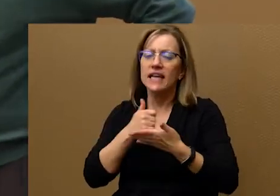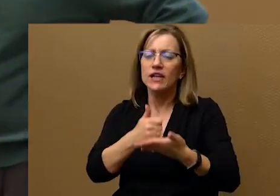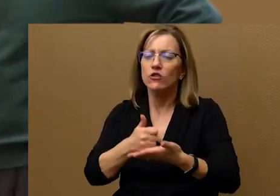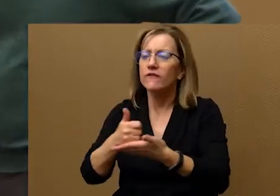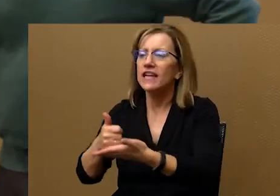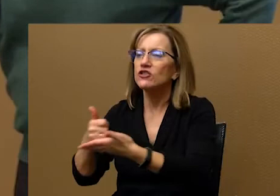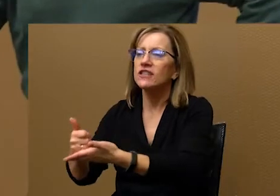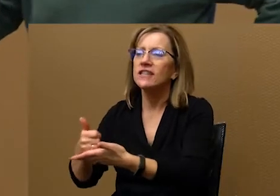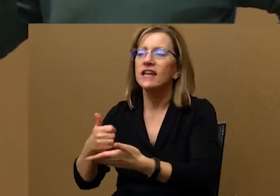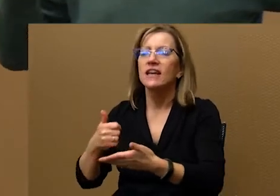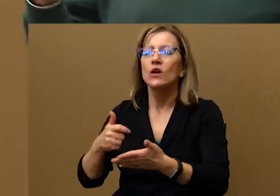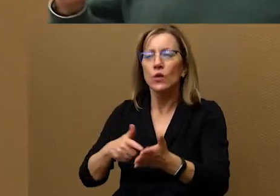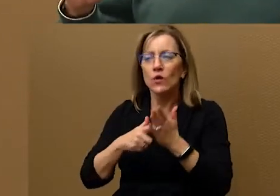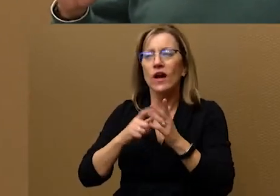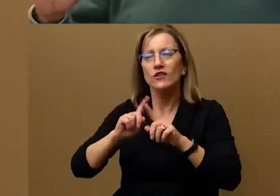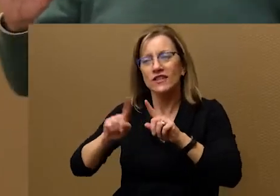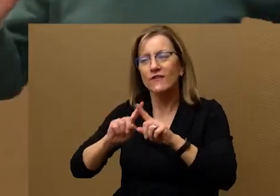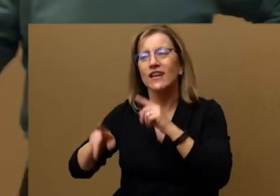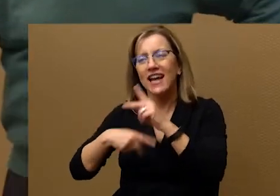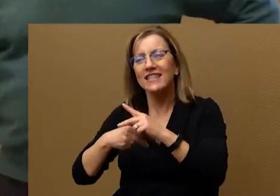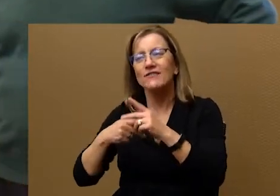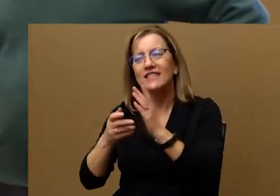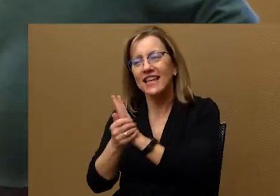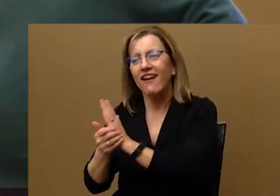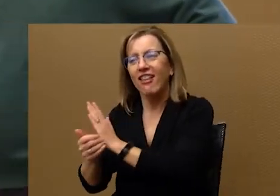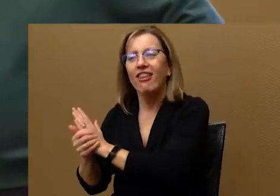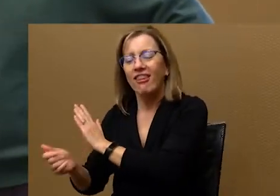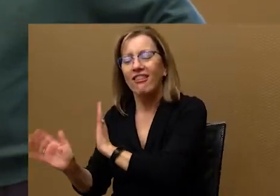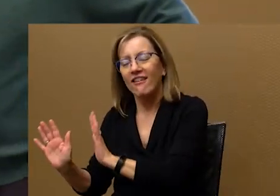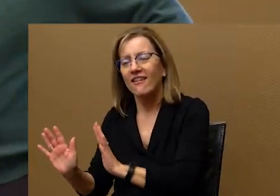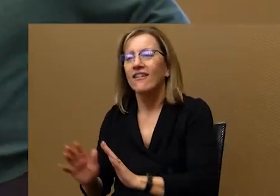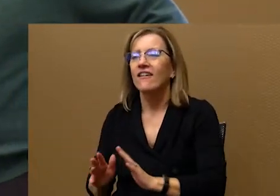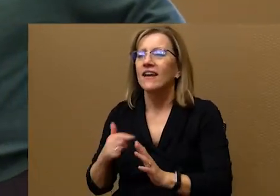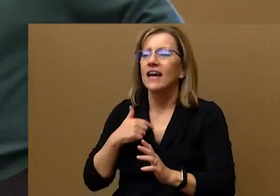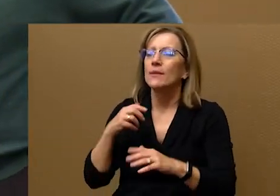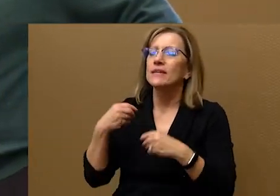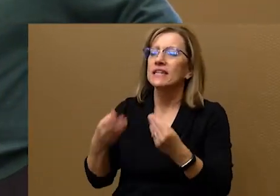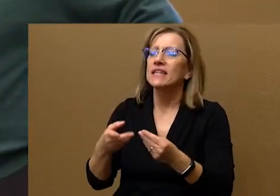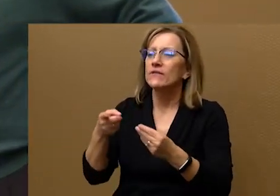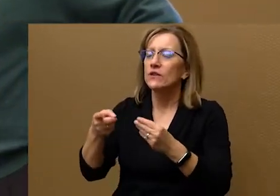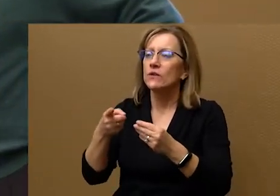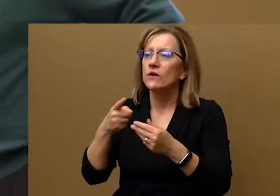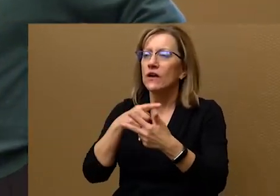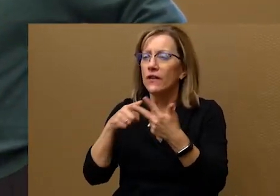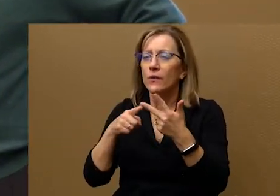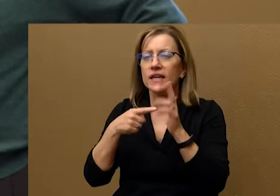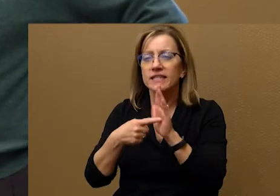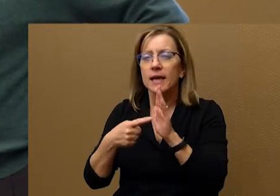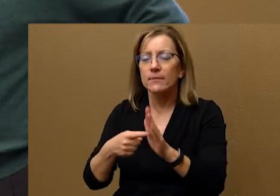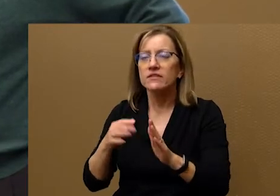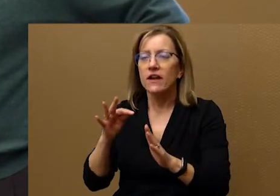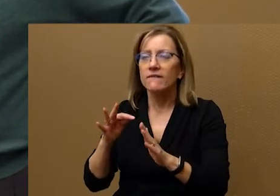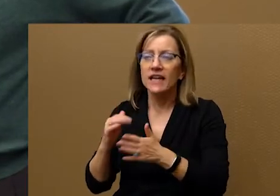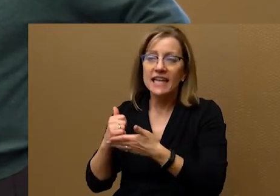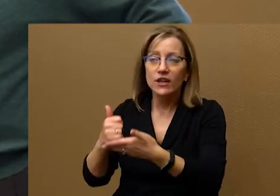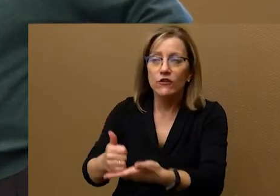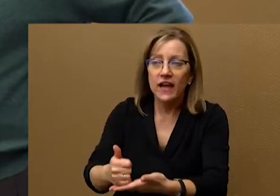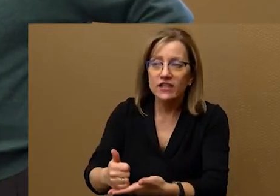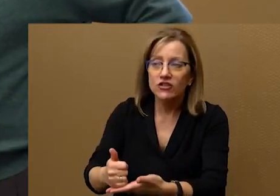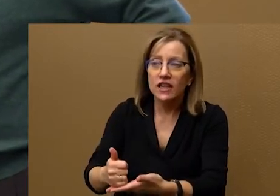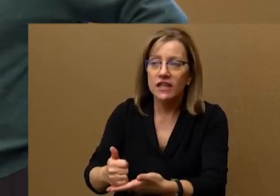skill. So I'm going to give you 3 examples of an intervention with a